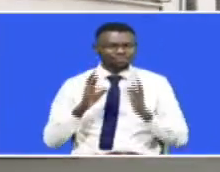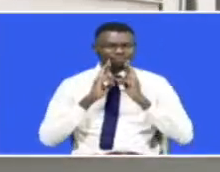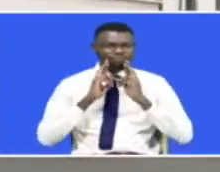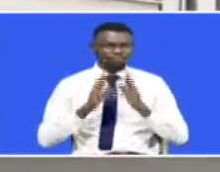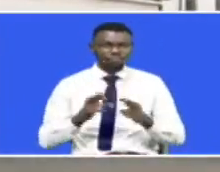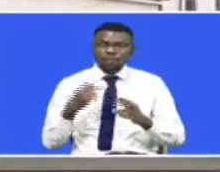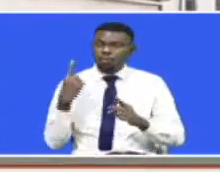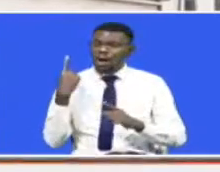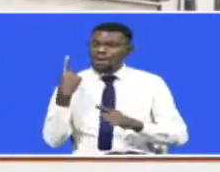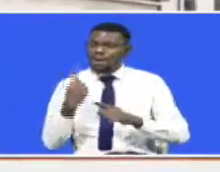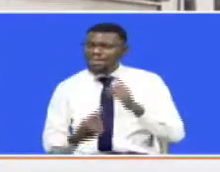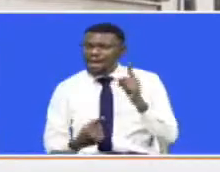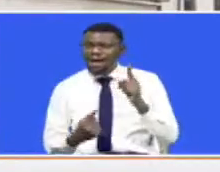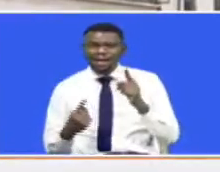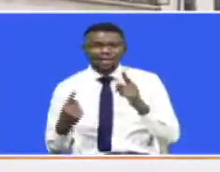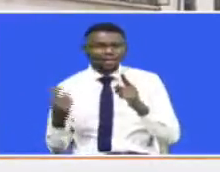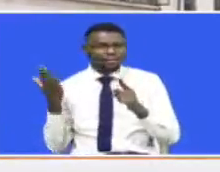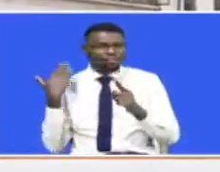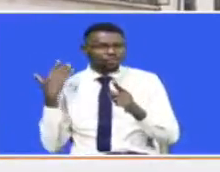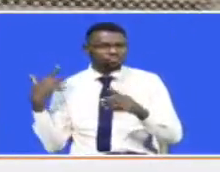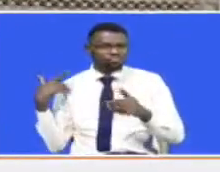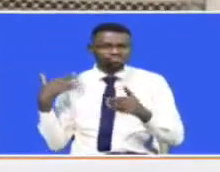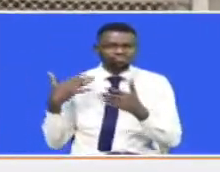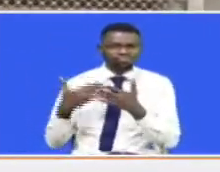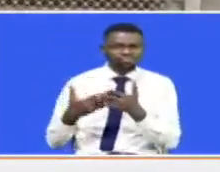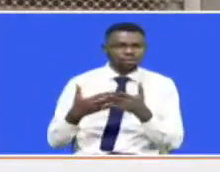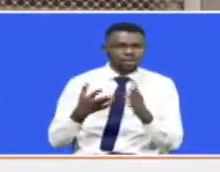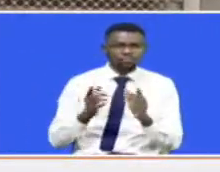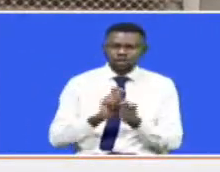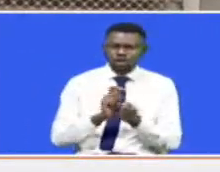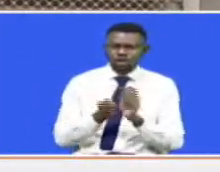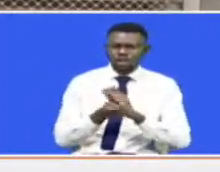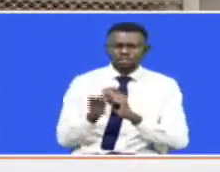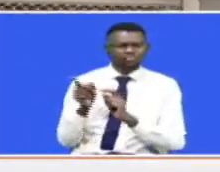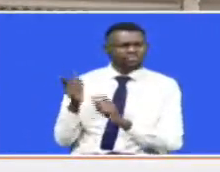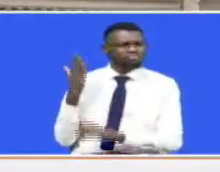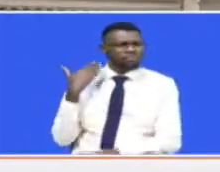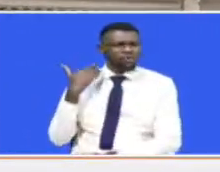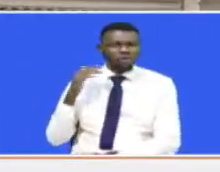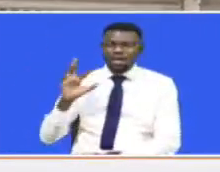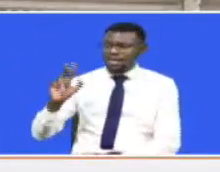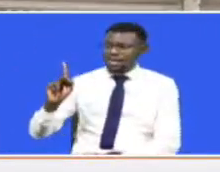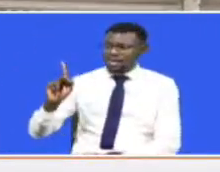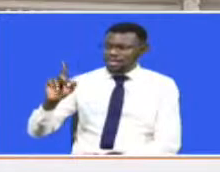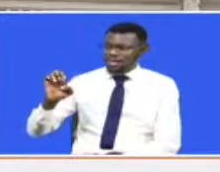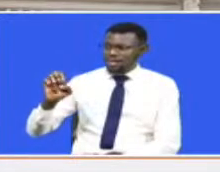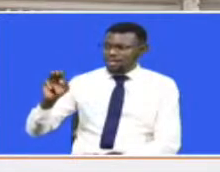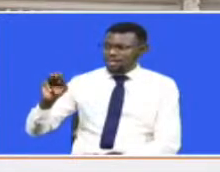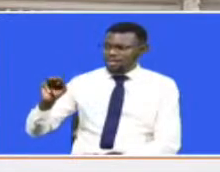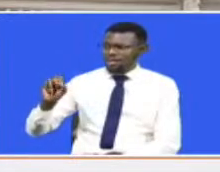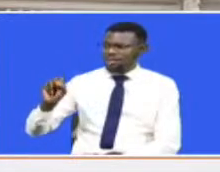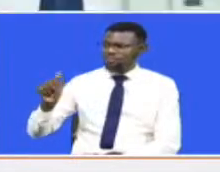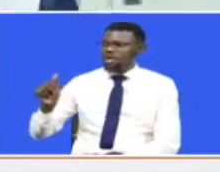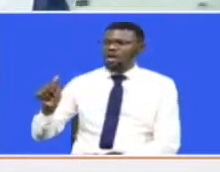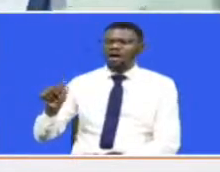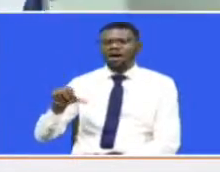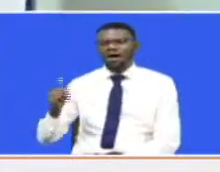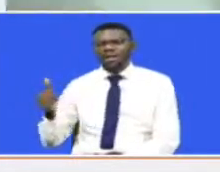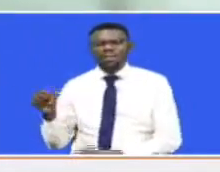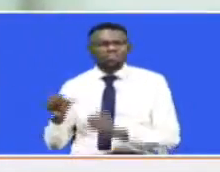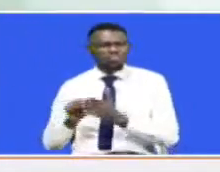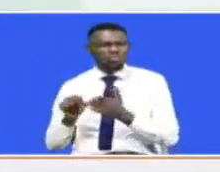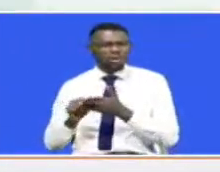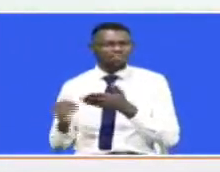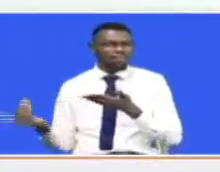Hardly a year into review of its systems and reforms to break from an ugly past, Kemsa is back at it again. This time